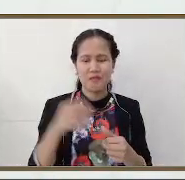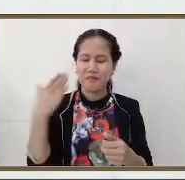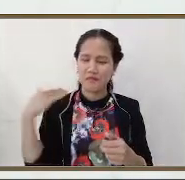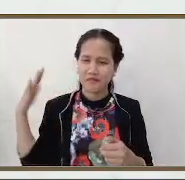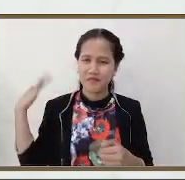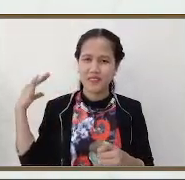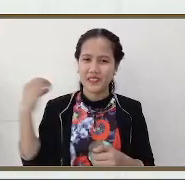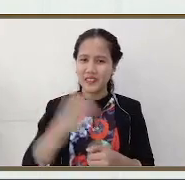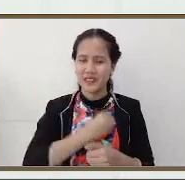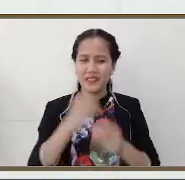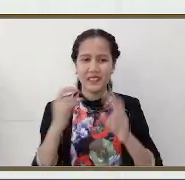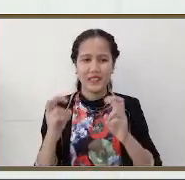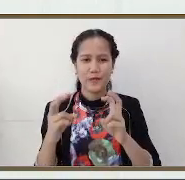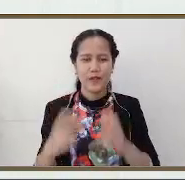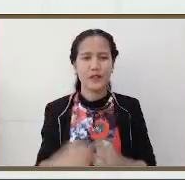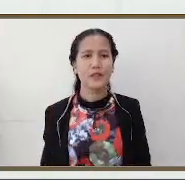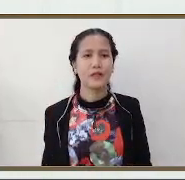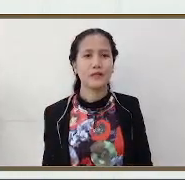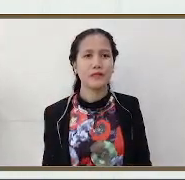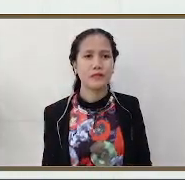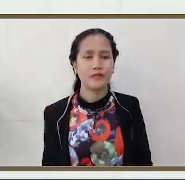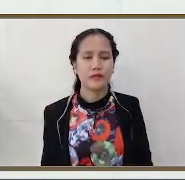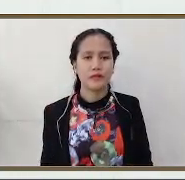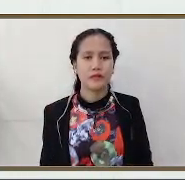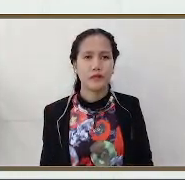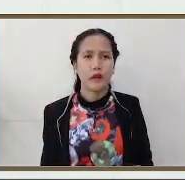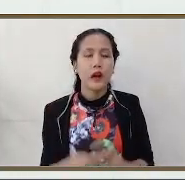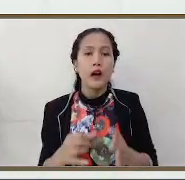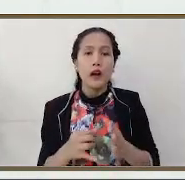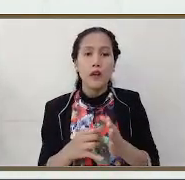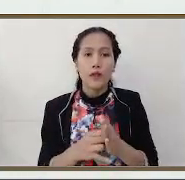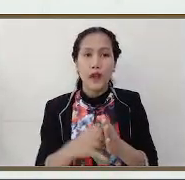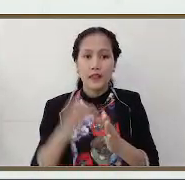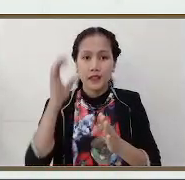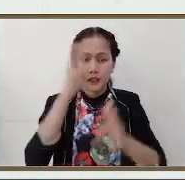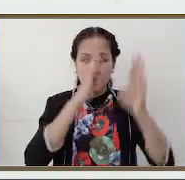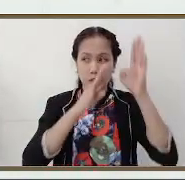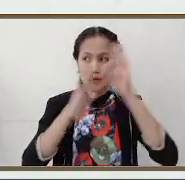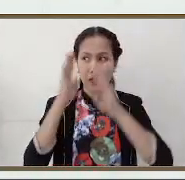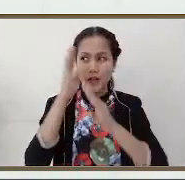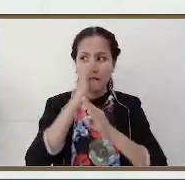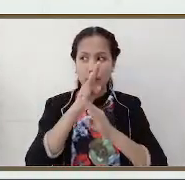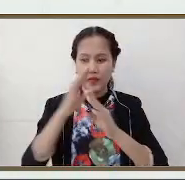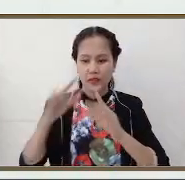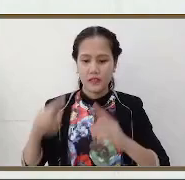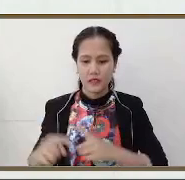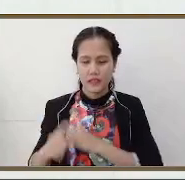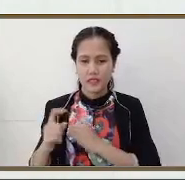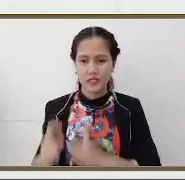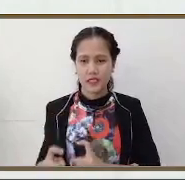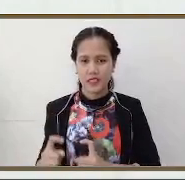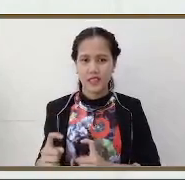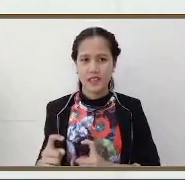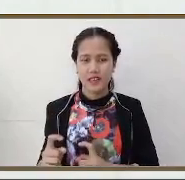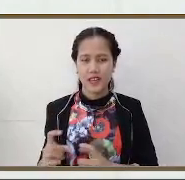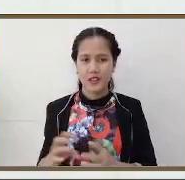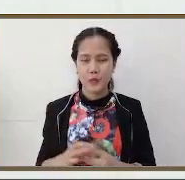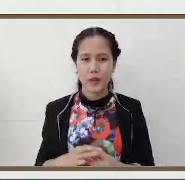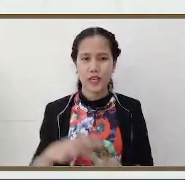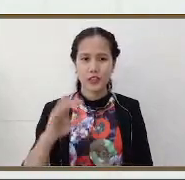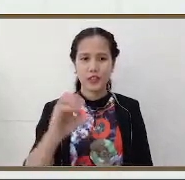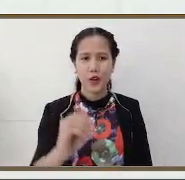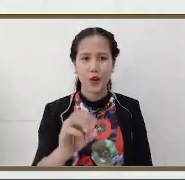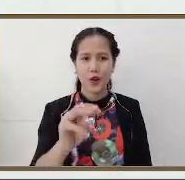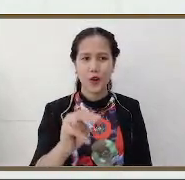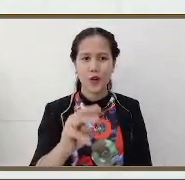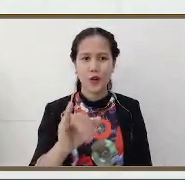topic. You see, that's the problem, mga kapatid. The sin of omission. Kung bakit natin maalala, kung bakit ko binalik yung sinabi ni